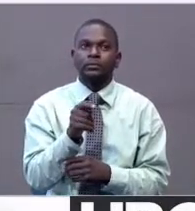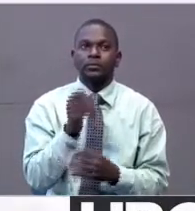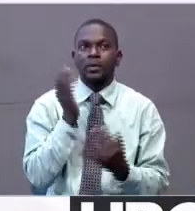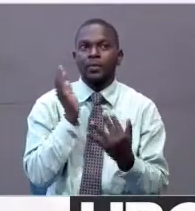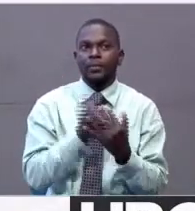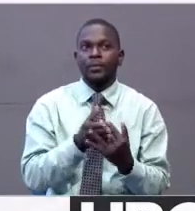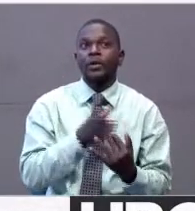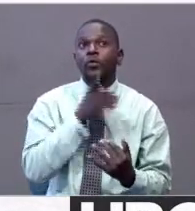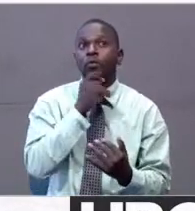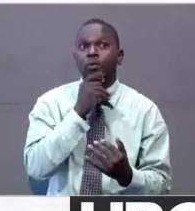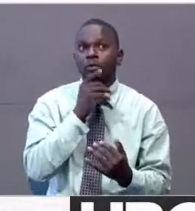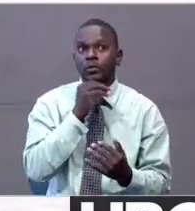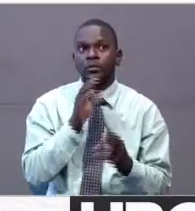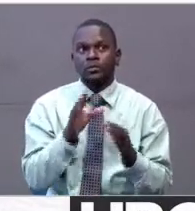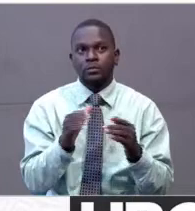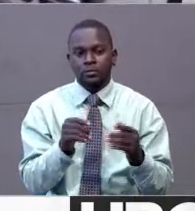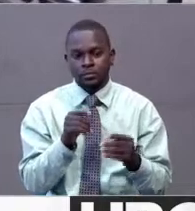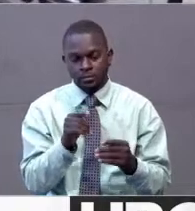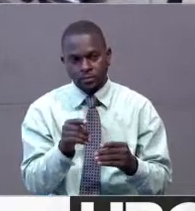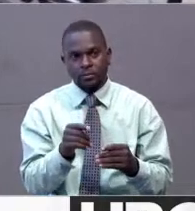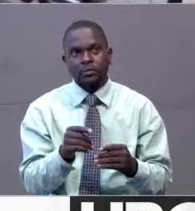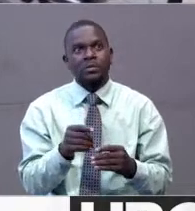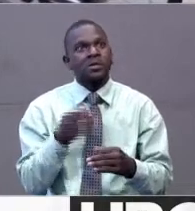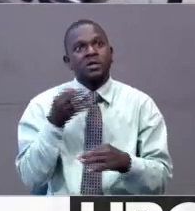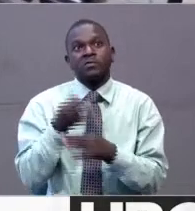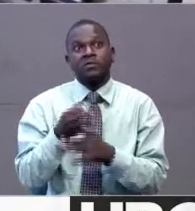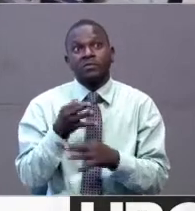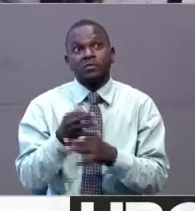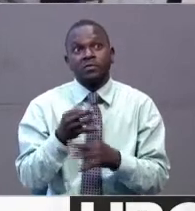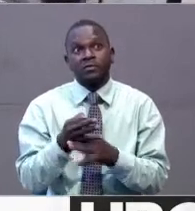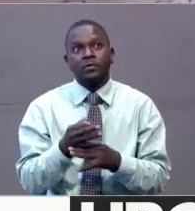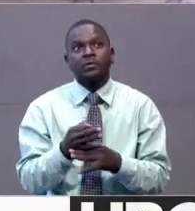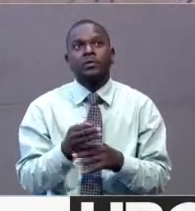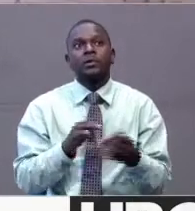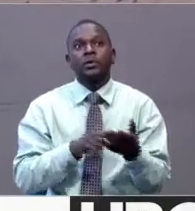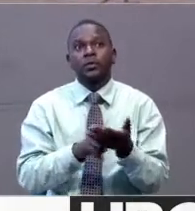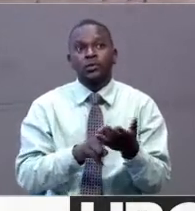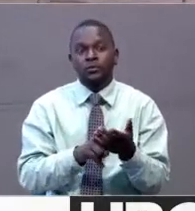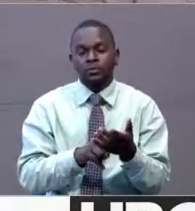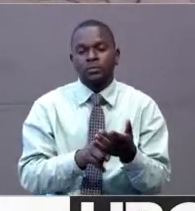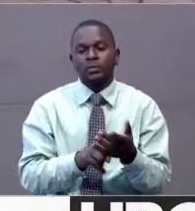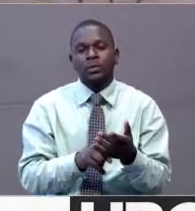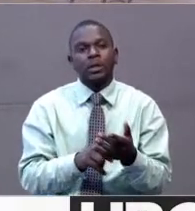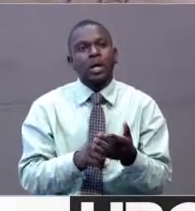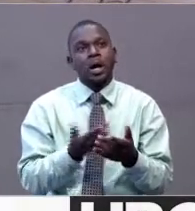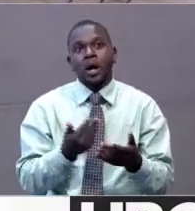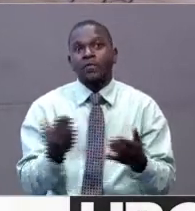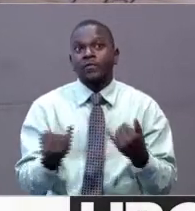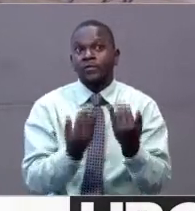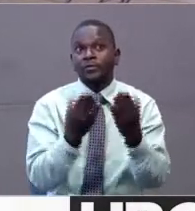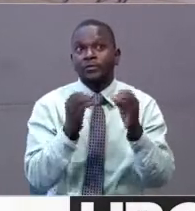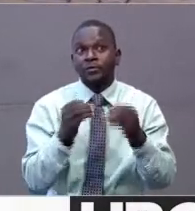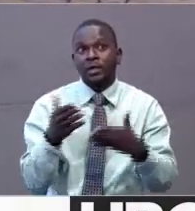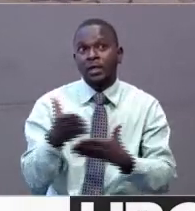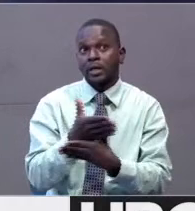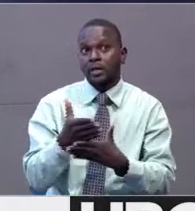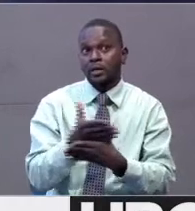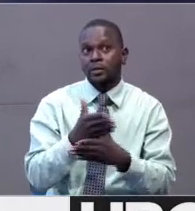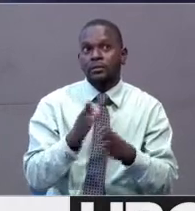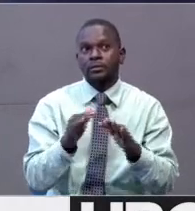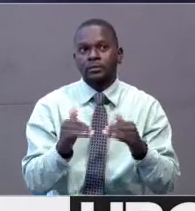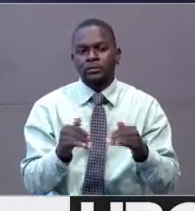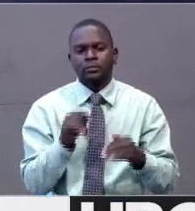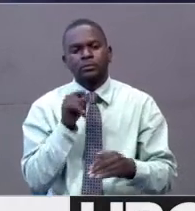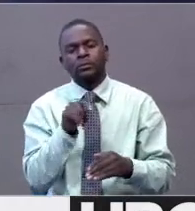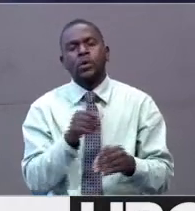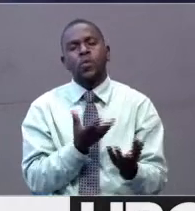middlemen, these crowds, to monopolize that lack of information, the information gap. So they keep